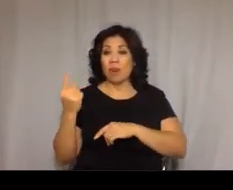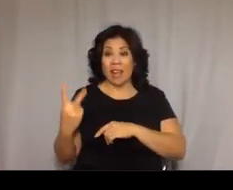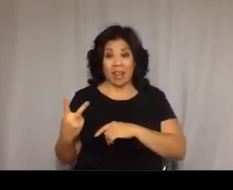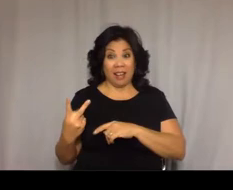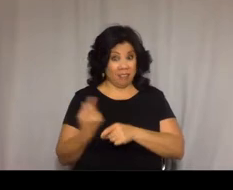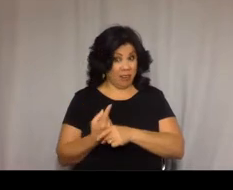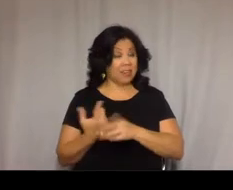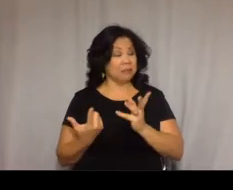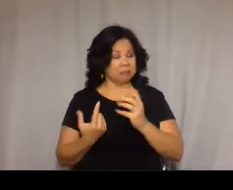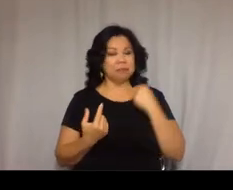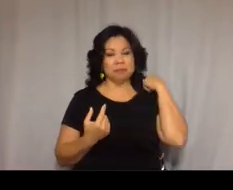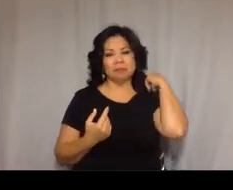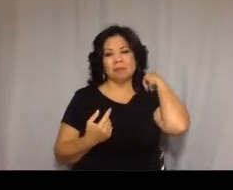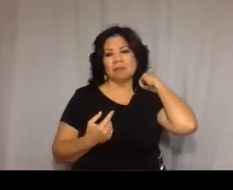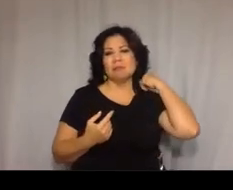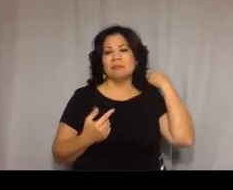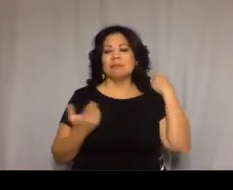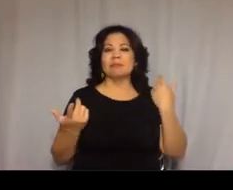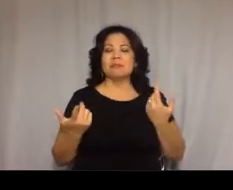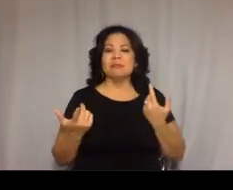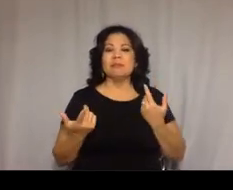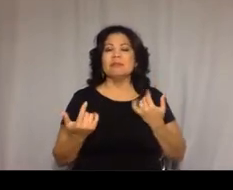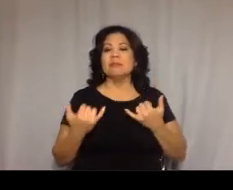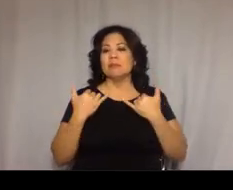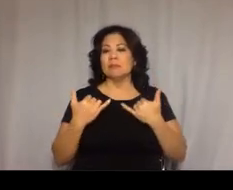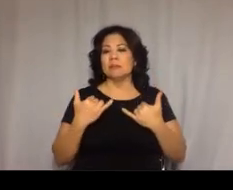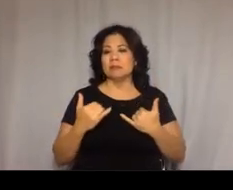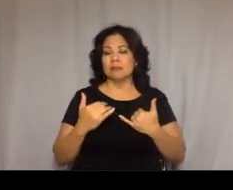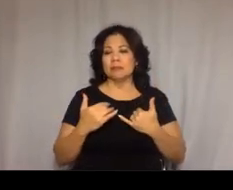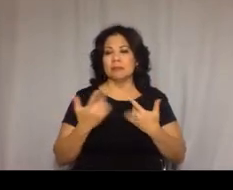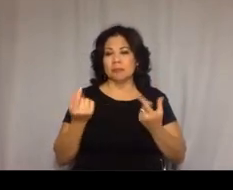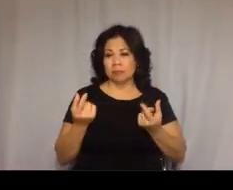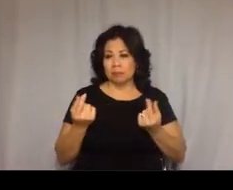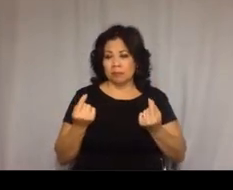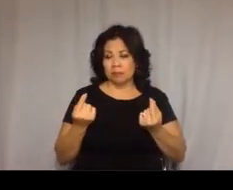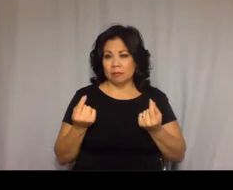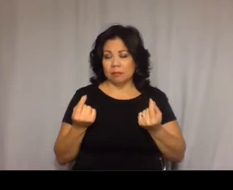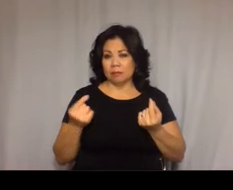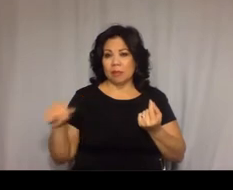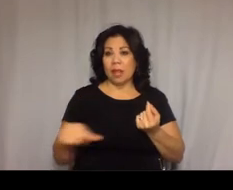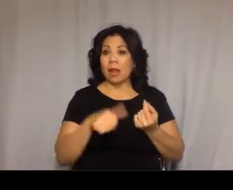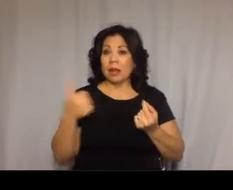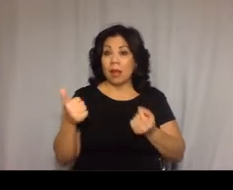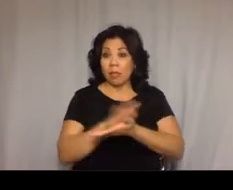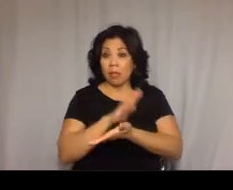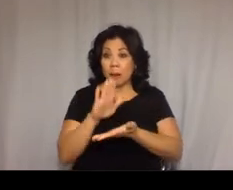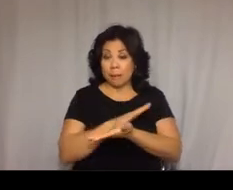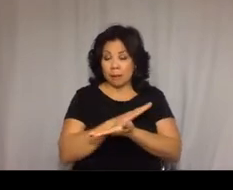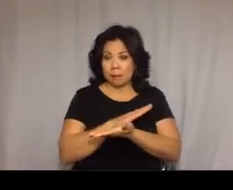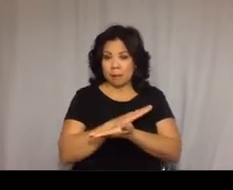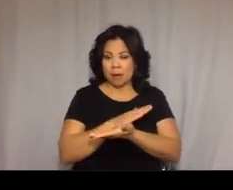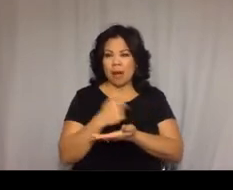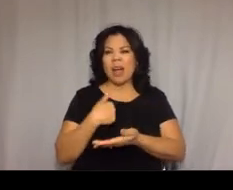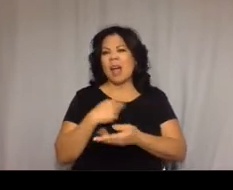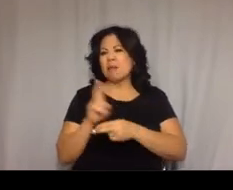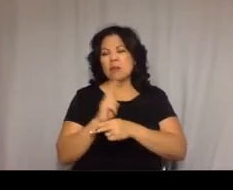right? Halfway only. So what I'm going to ask you to do next is to take another piece of paper, and I'm using copy